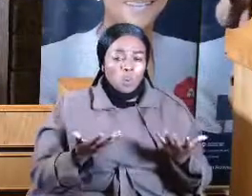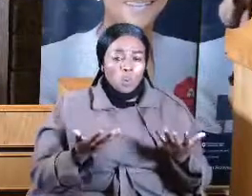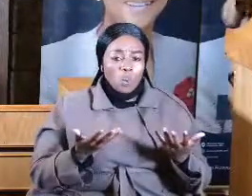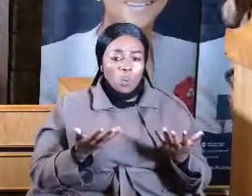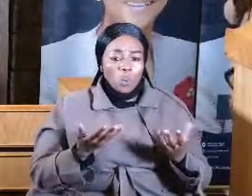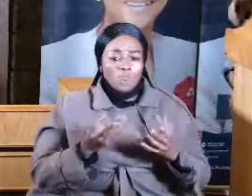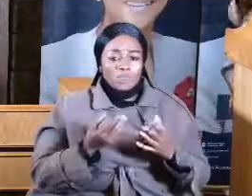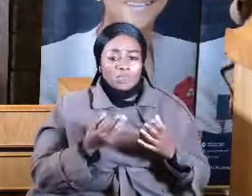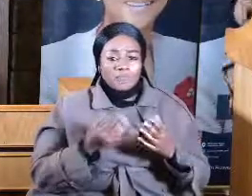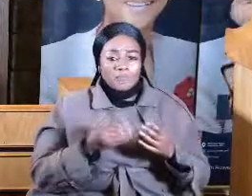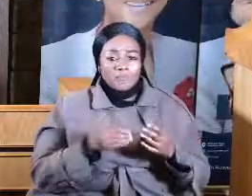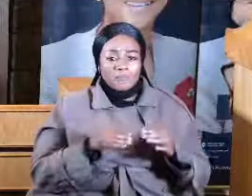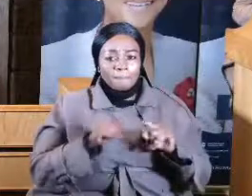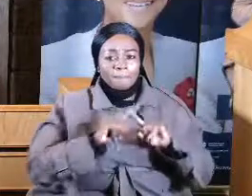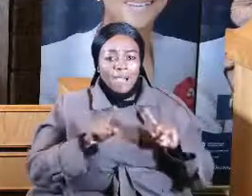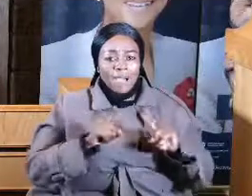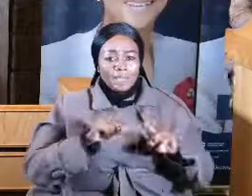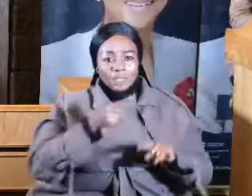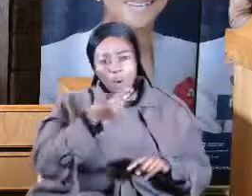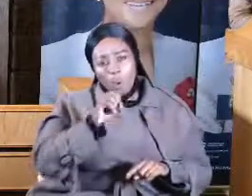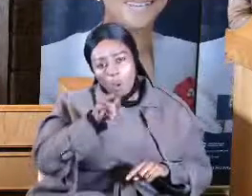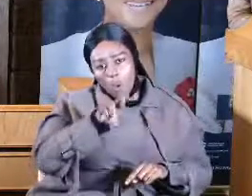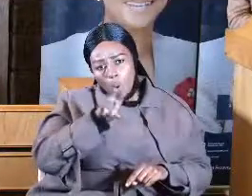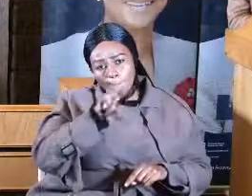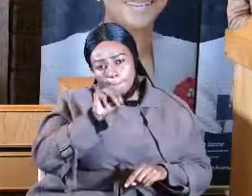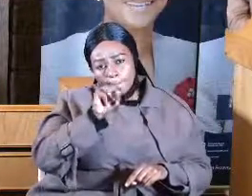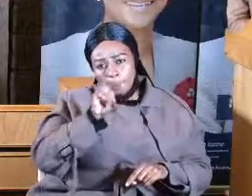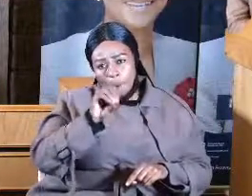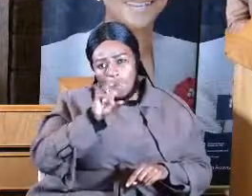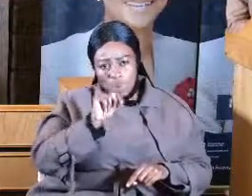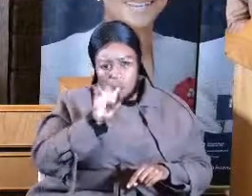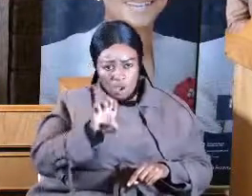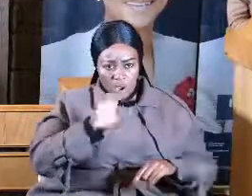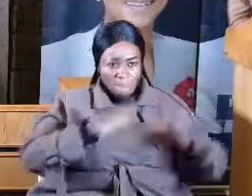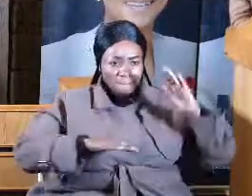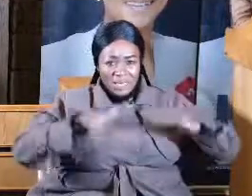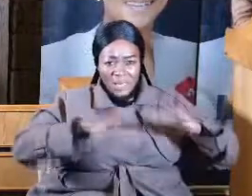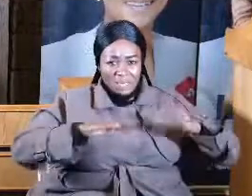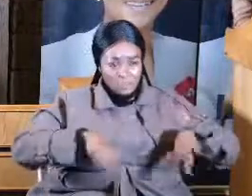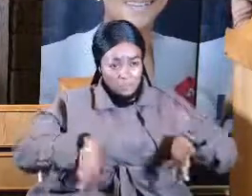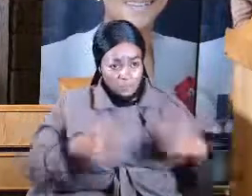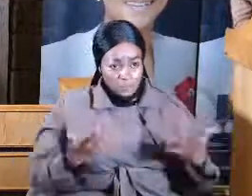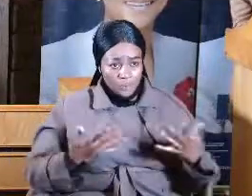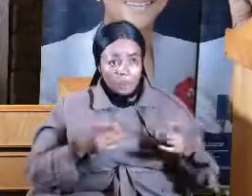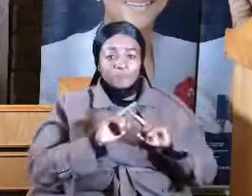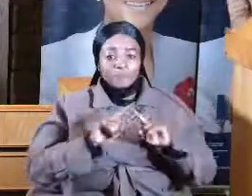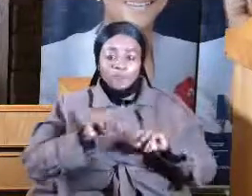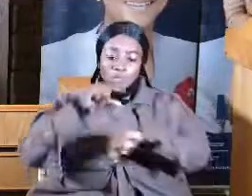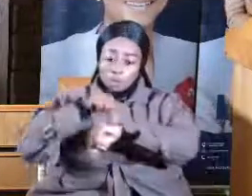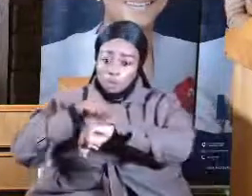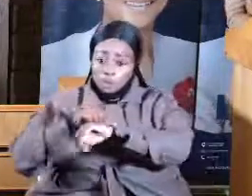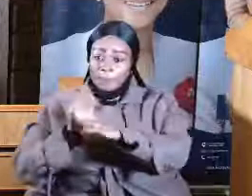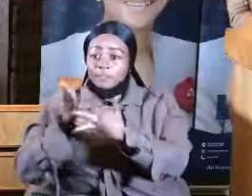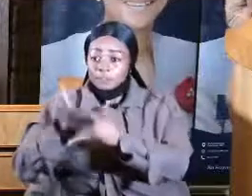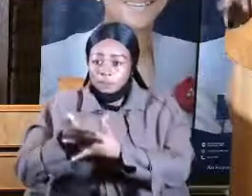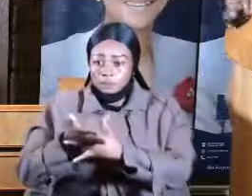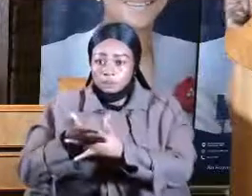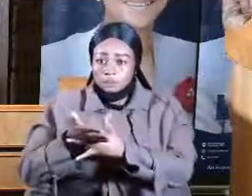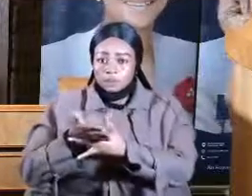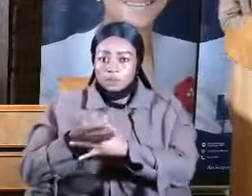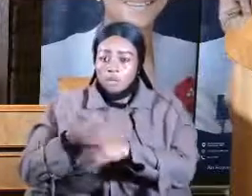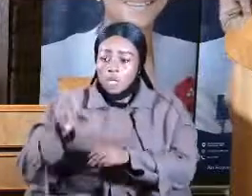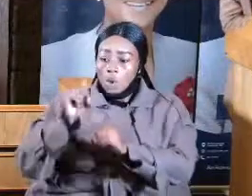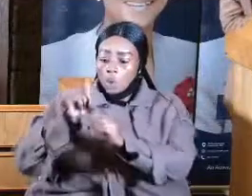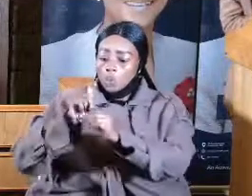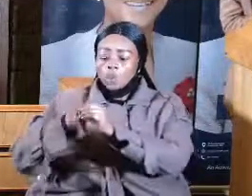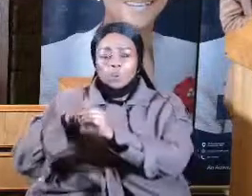a hormone imbalance, and that needs medical attention. And the Q is queer or questioning.